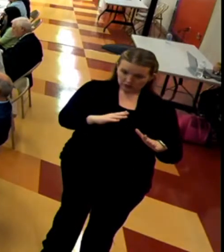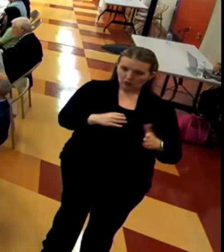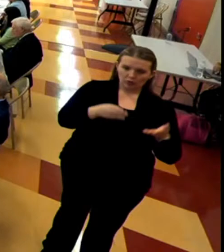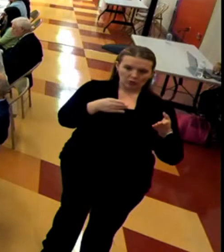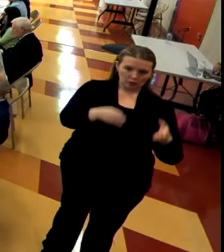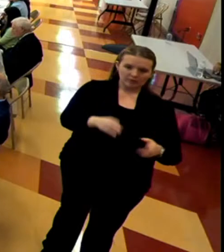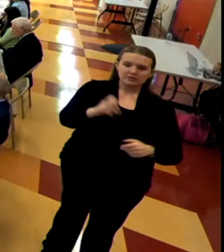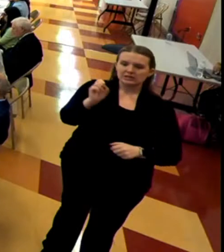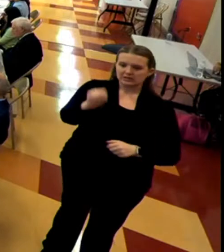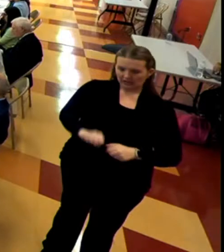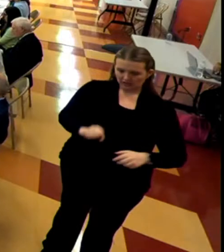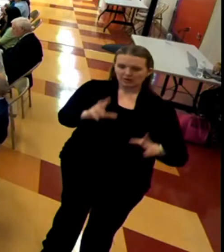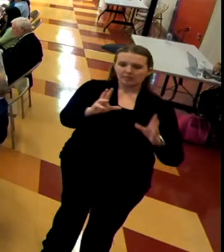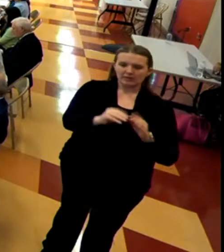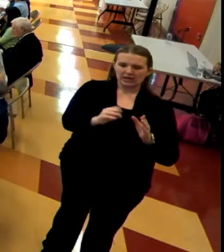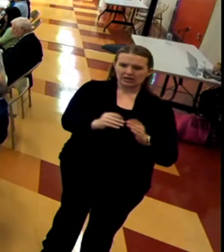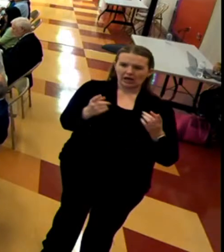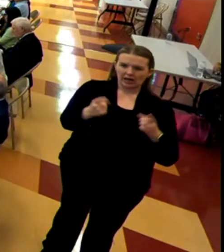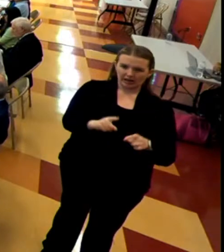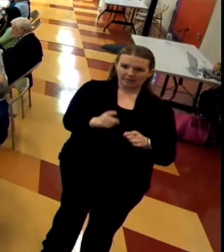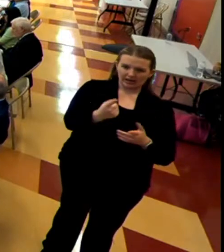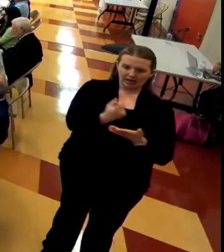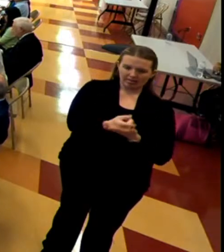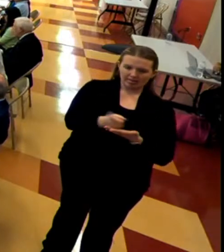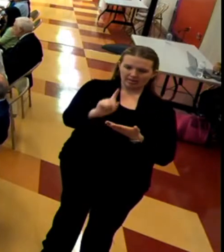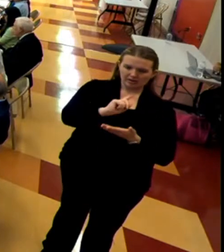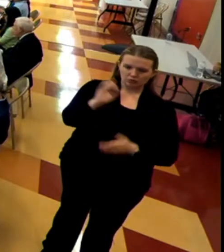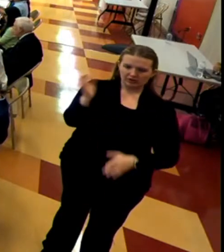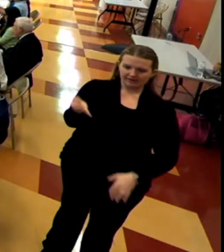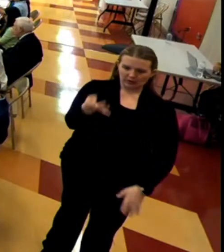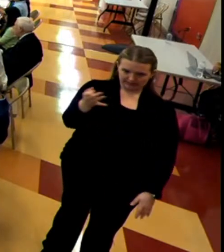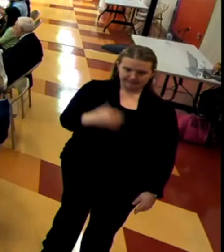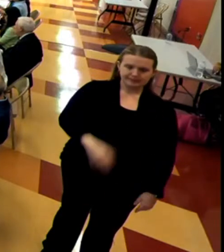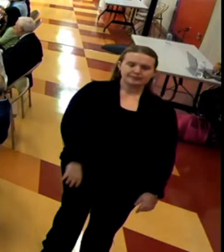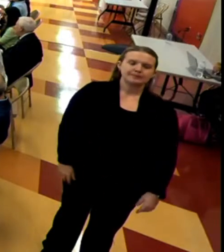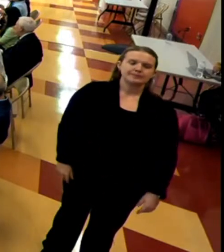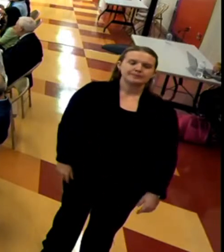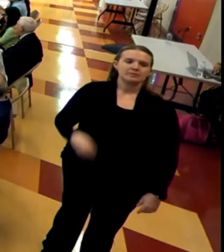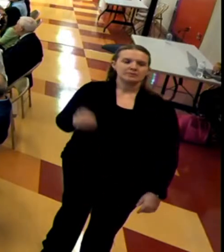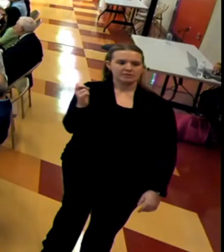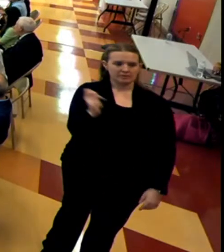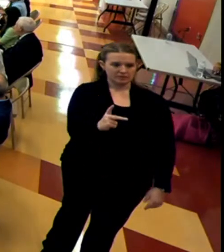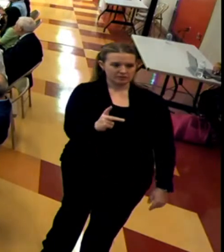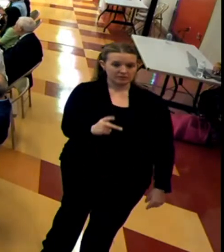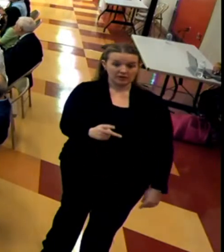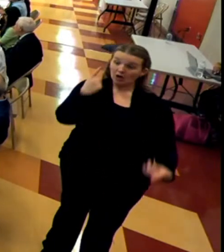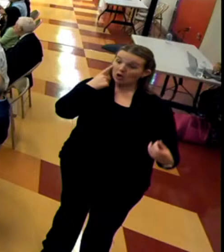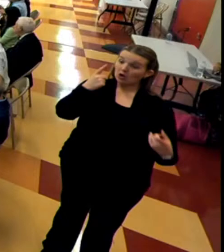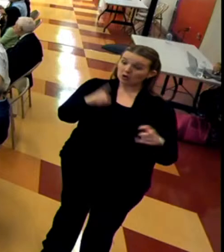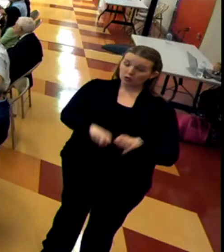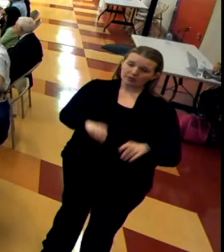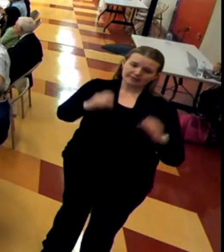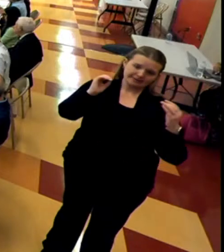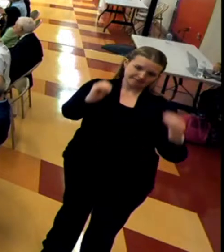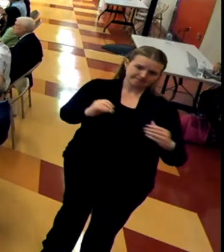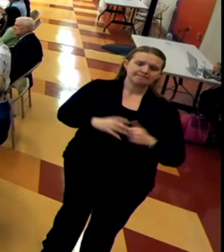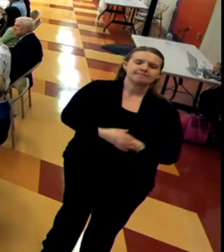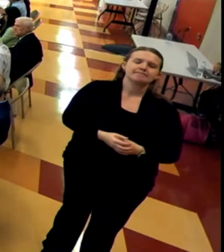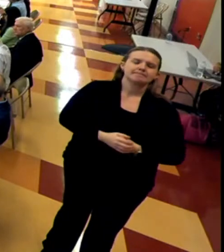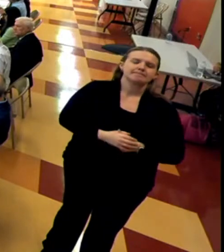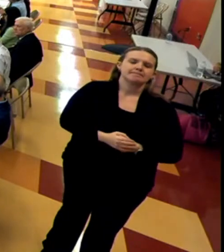meeting last Friday. Friday. Okay. We didn't reach any agreement.